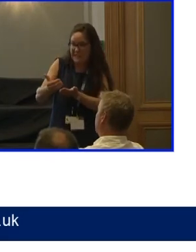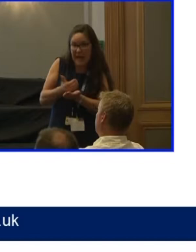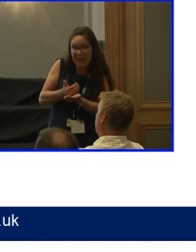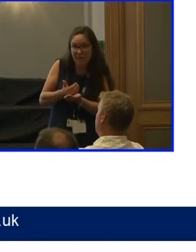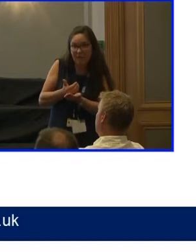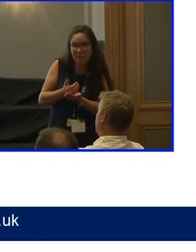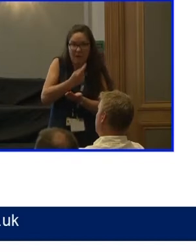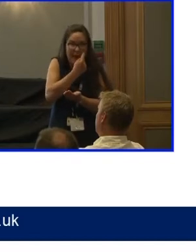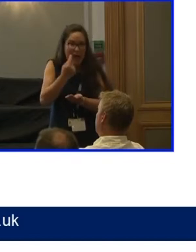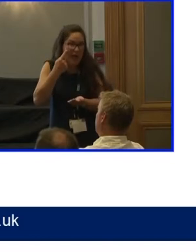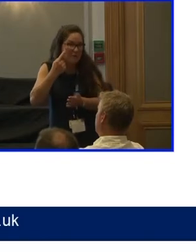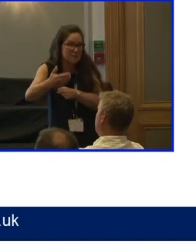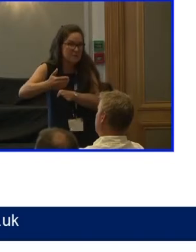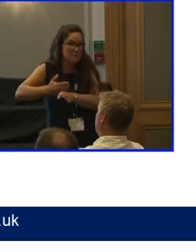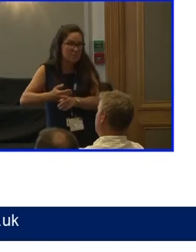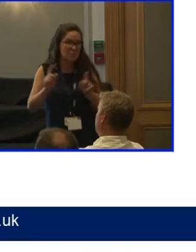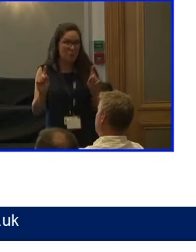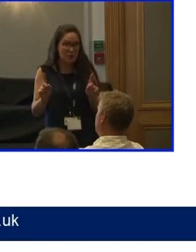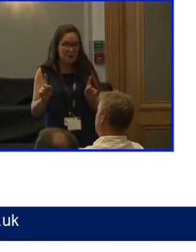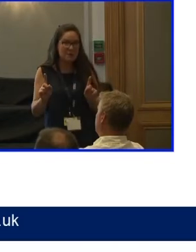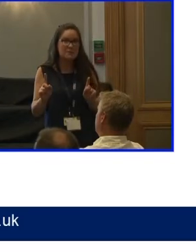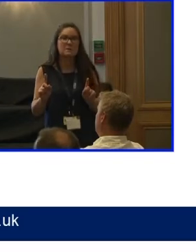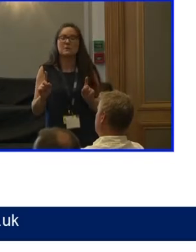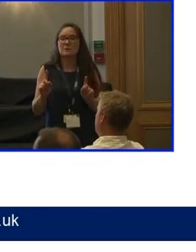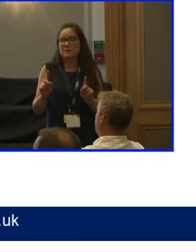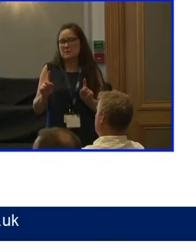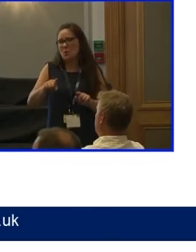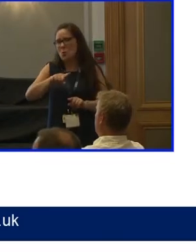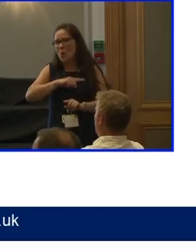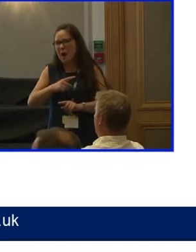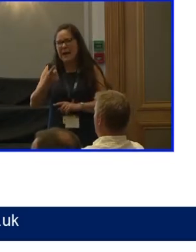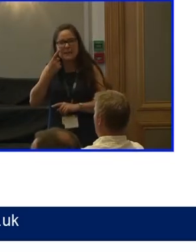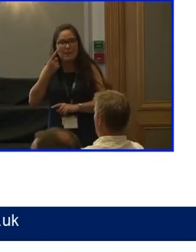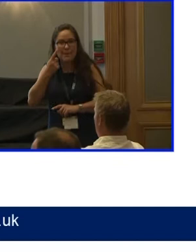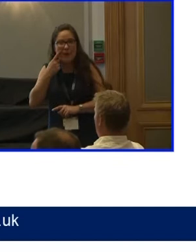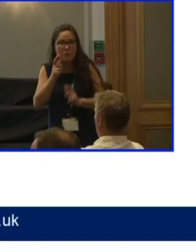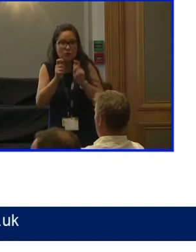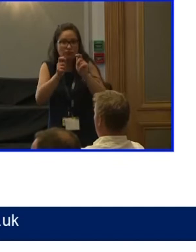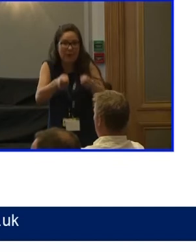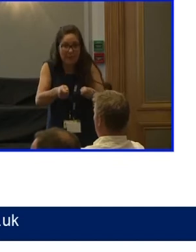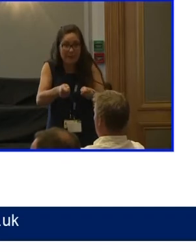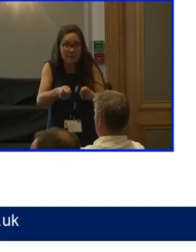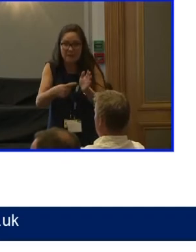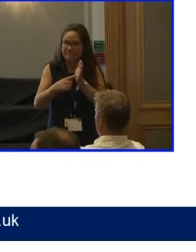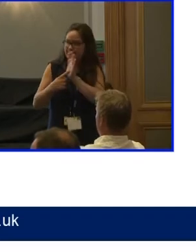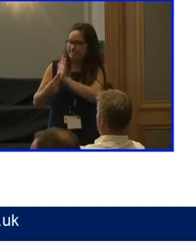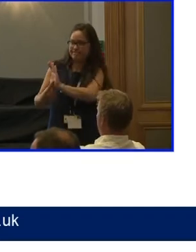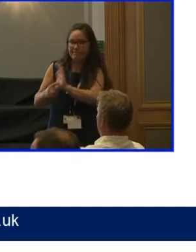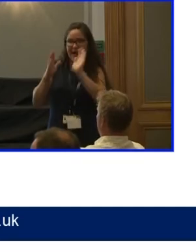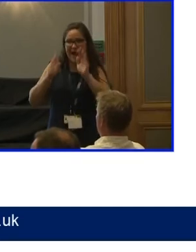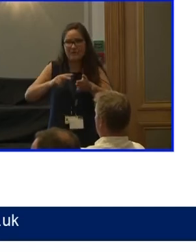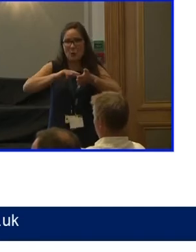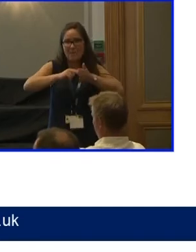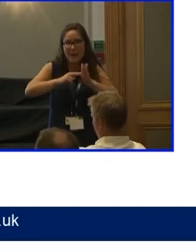evidence for a particular experimental treatment, and whether or not there's a plan by the researchers for detecting any